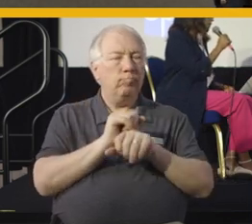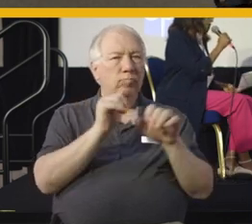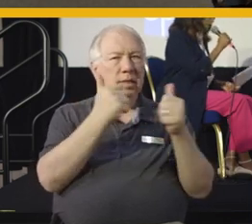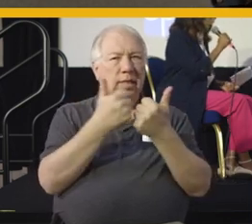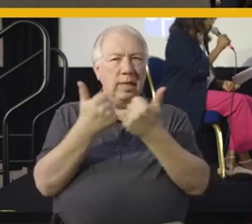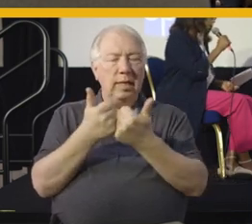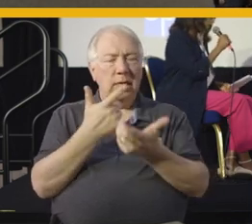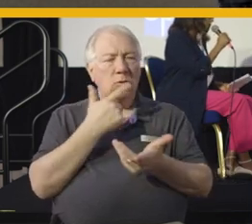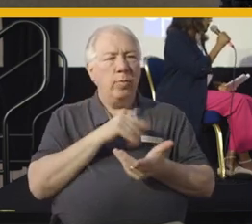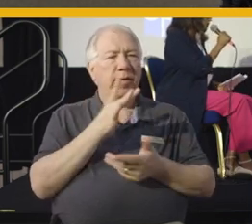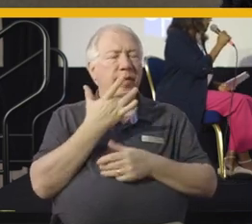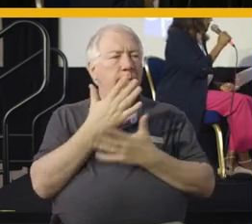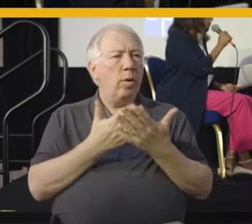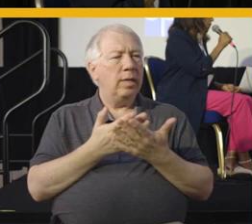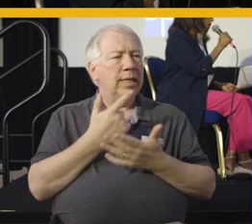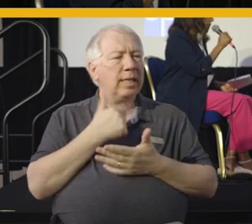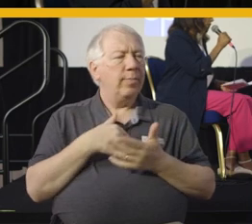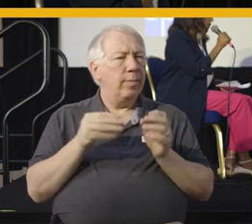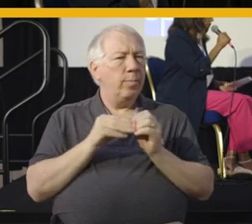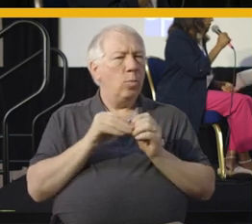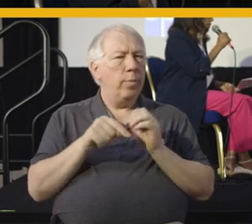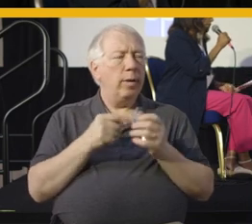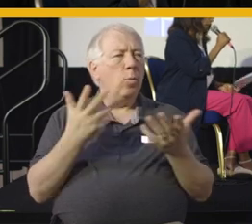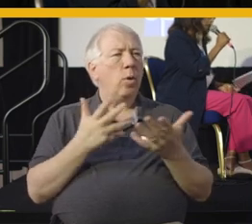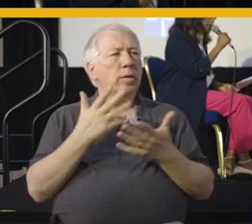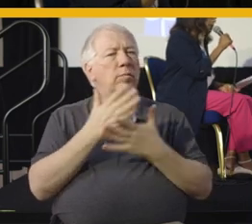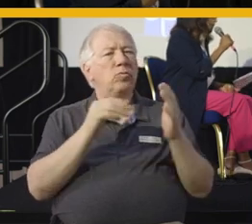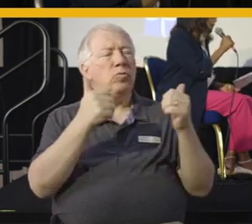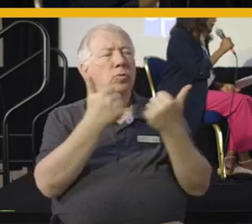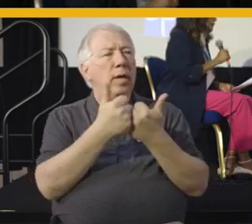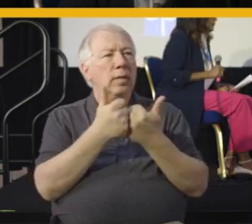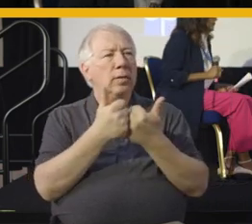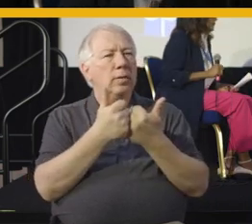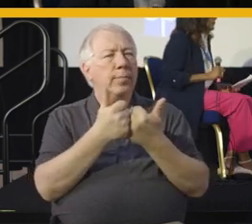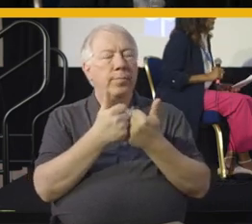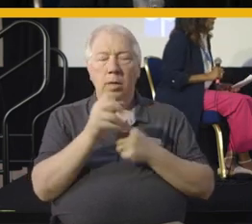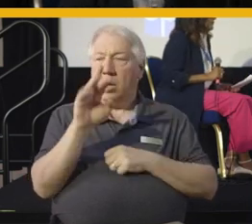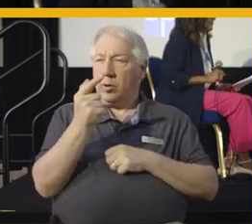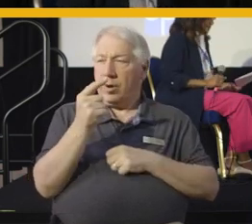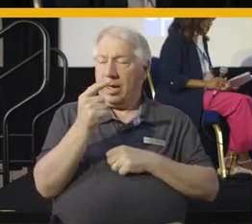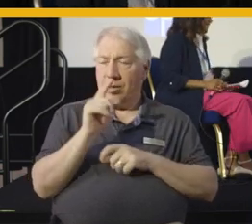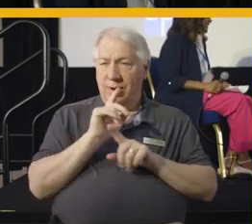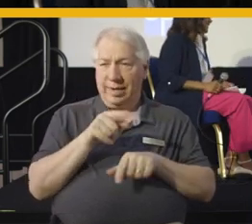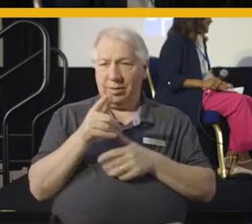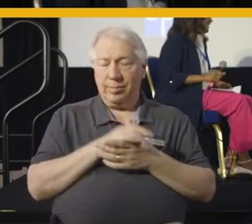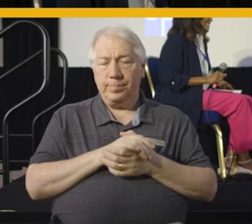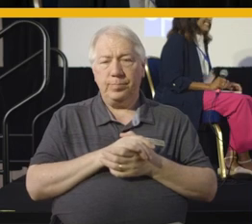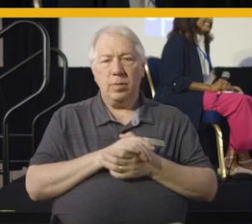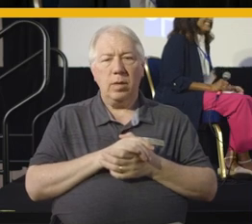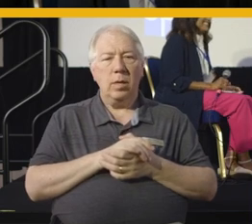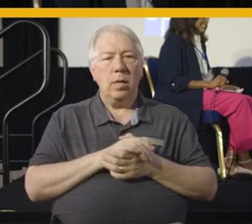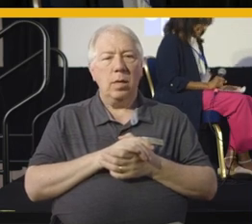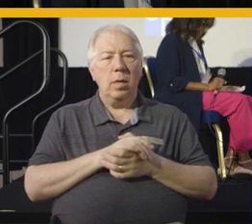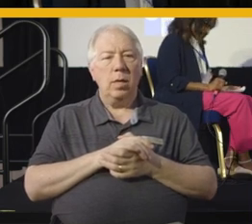and you told me what your favorite part. Can you tell me a little bit more about what were some of the challenges? Craig, you want to take that one?